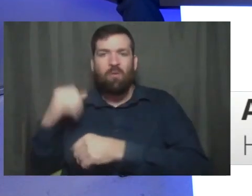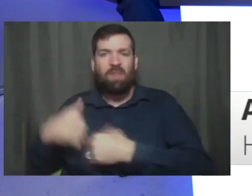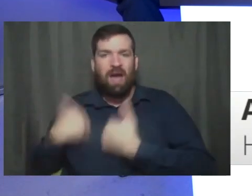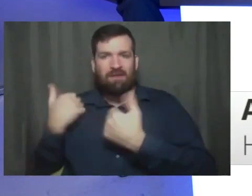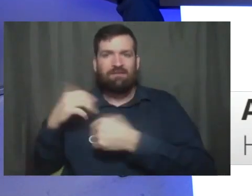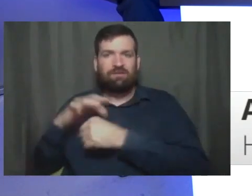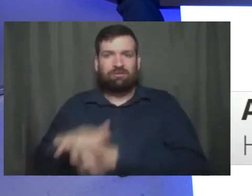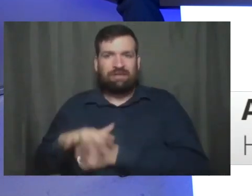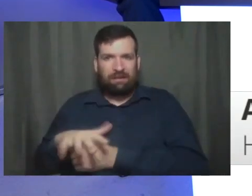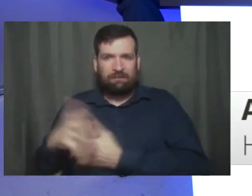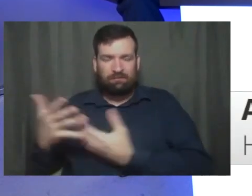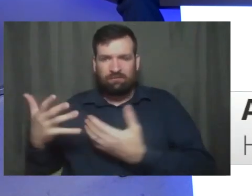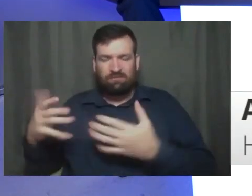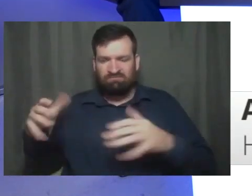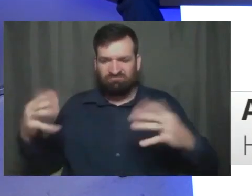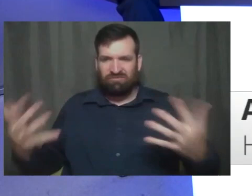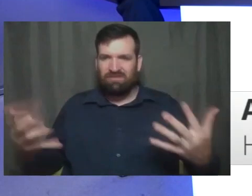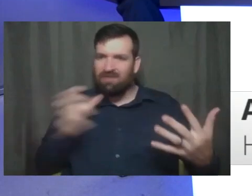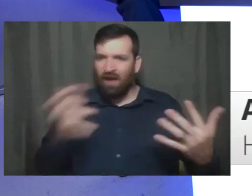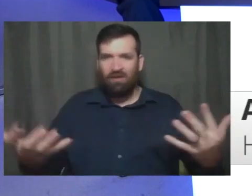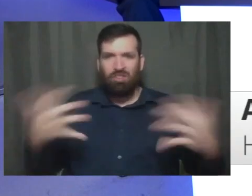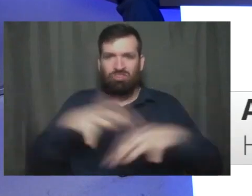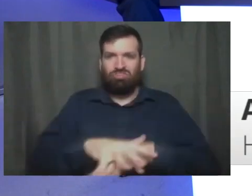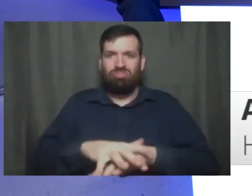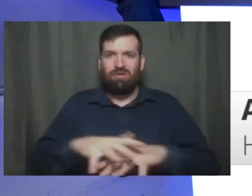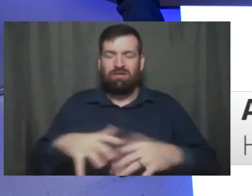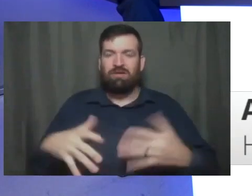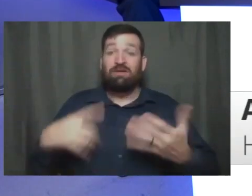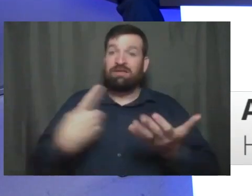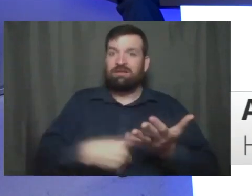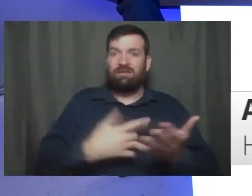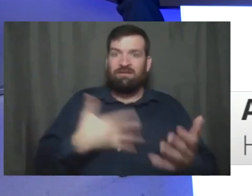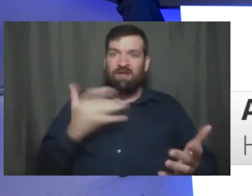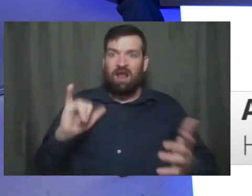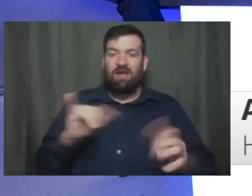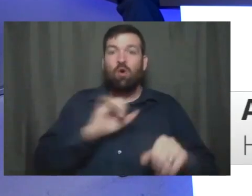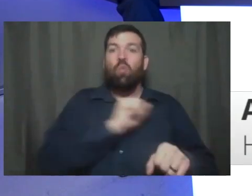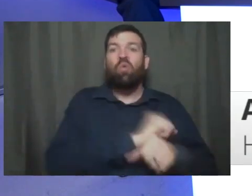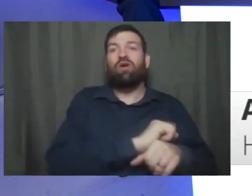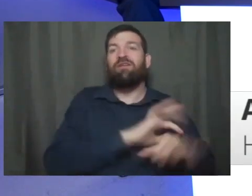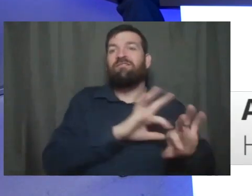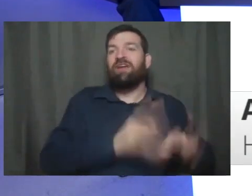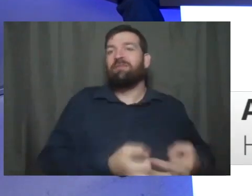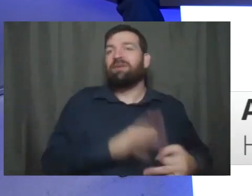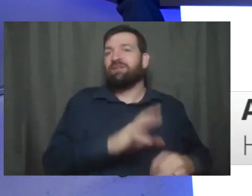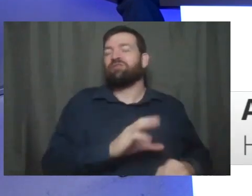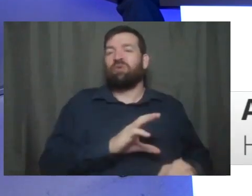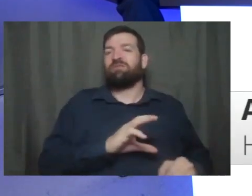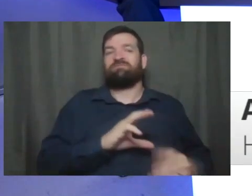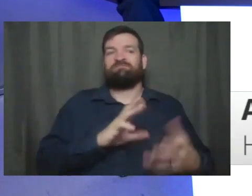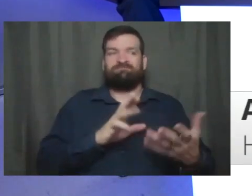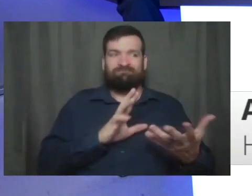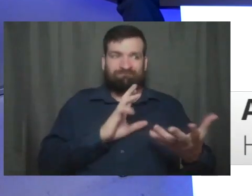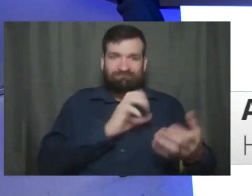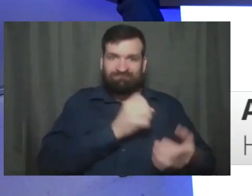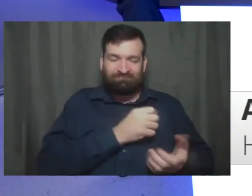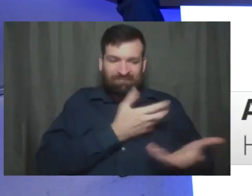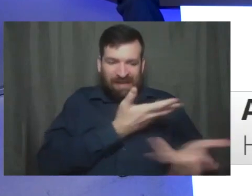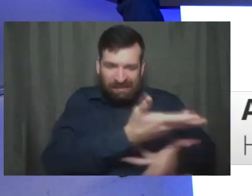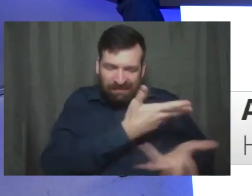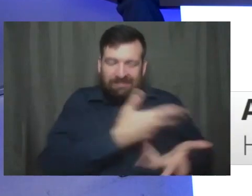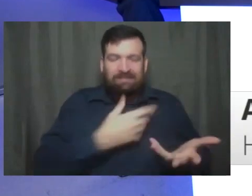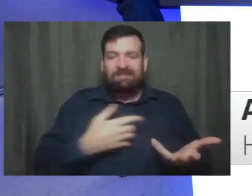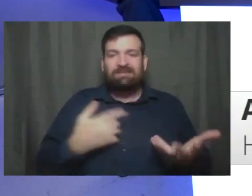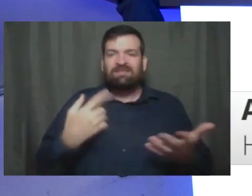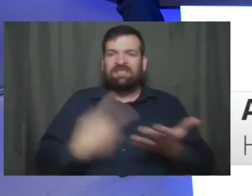into the house. Yeah. Sometimes you feel like your work family is your outlet, and sometimes your home family is your outlet to work. What are your